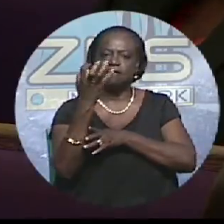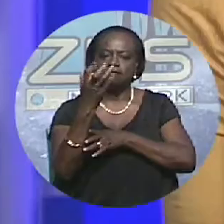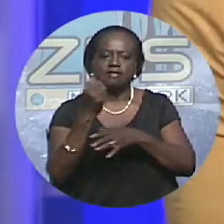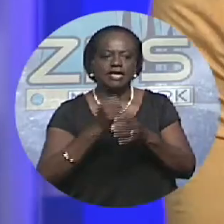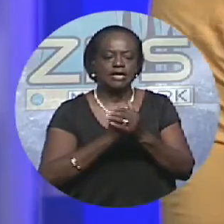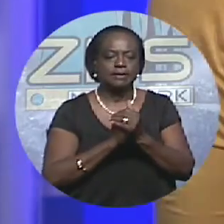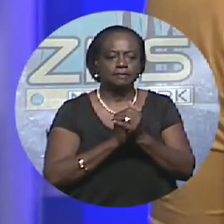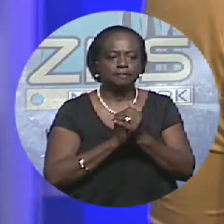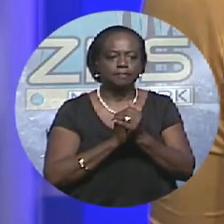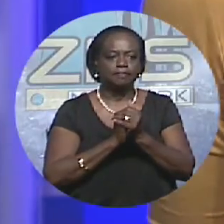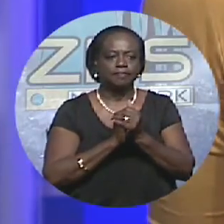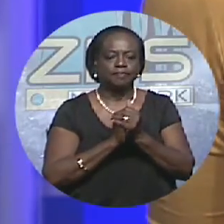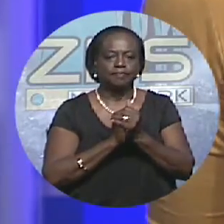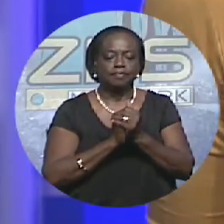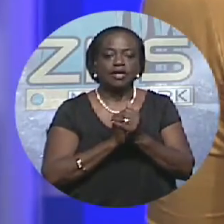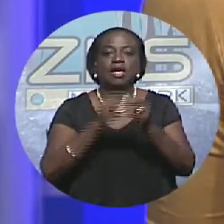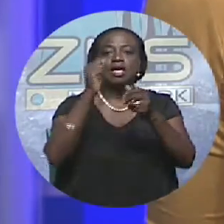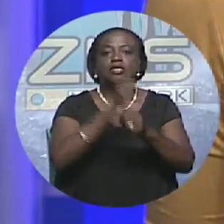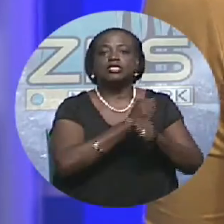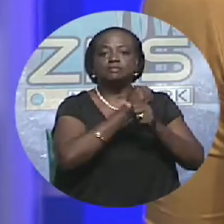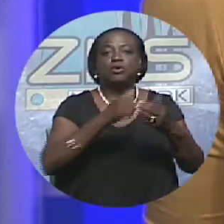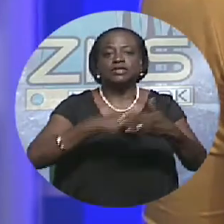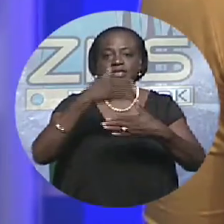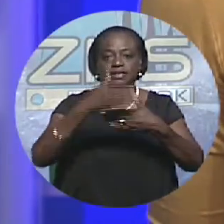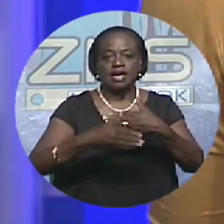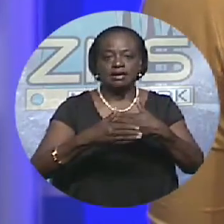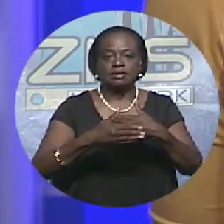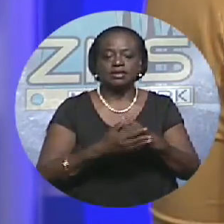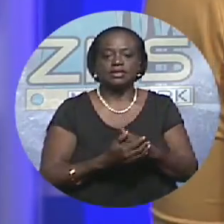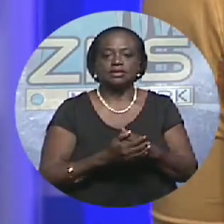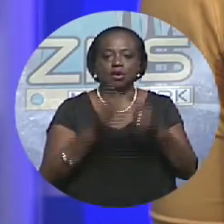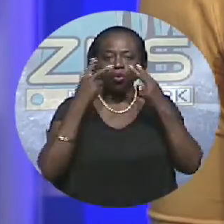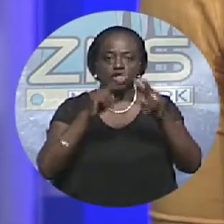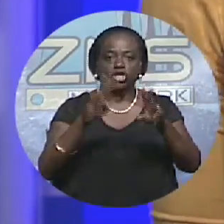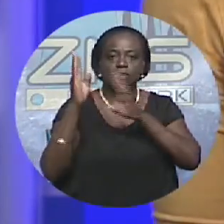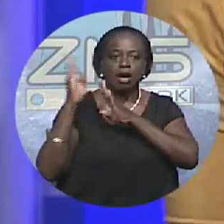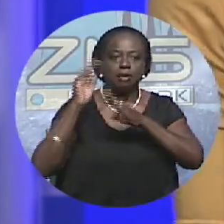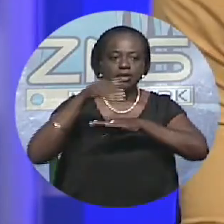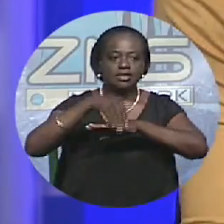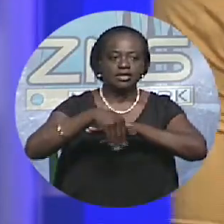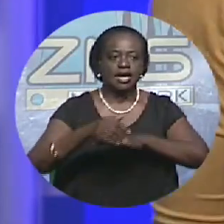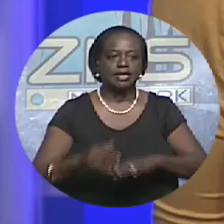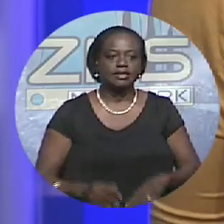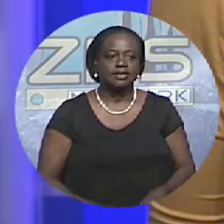Stay tuned, sports is up next. You're watching The Bahamas Tonight.